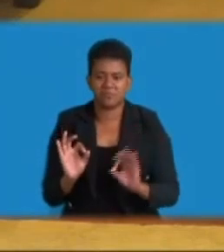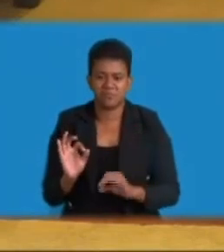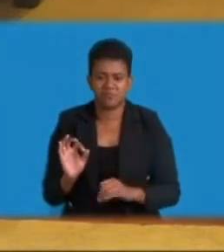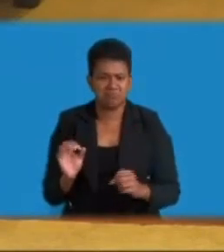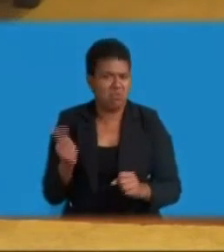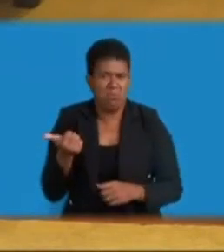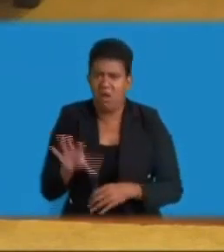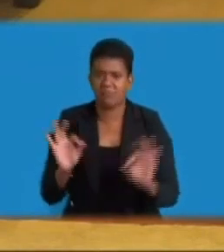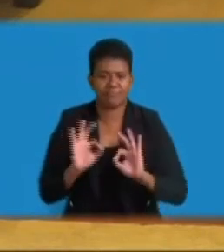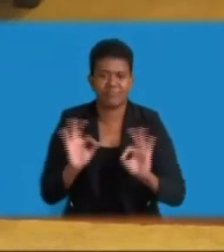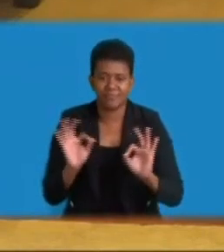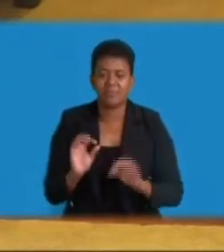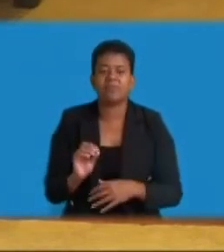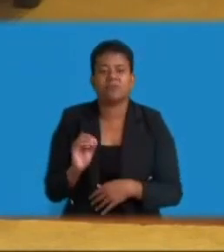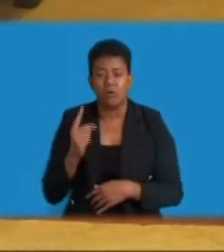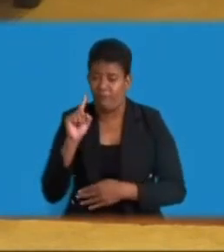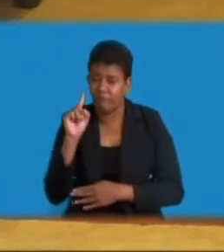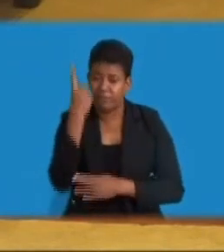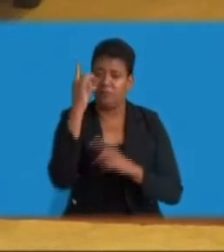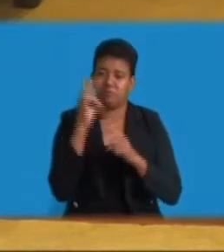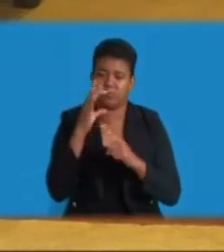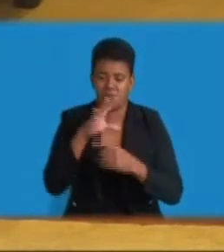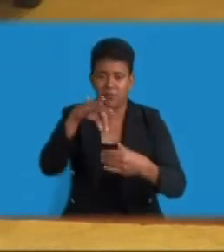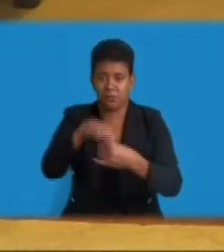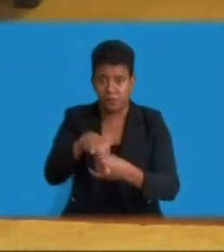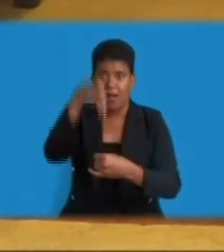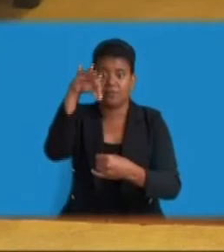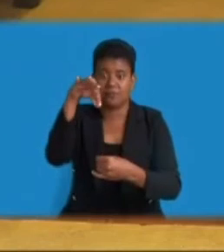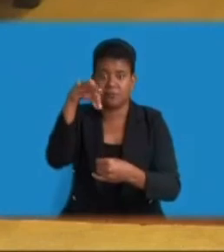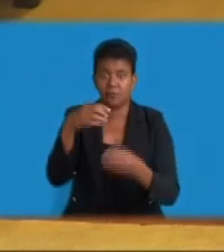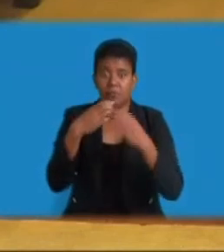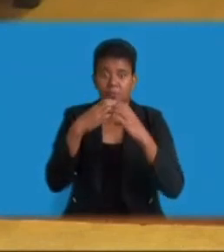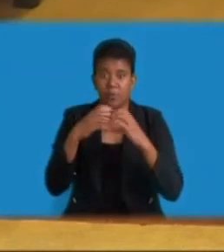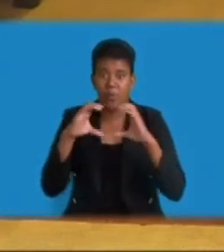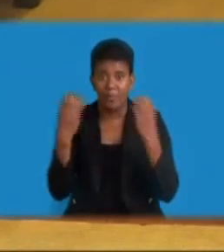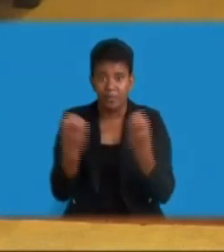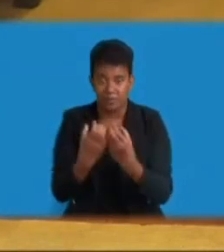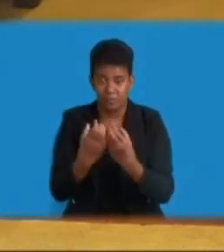have elected municipal councils in place, this government has no